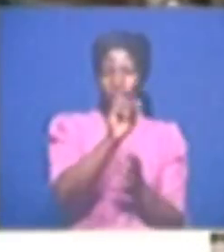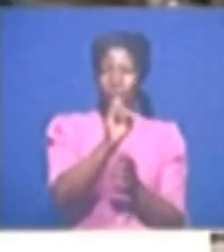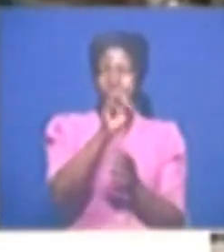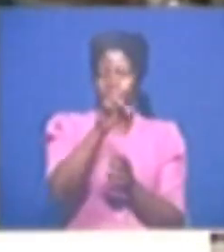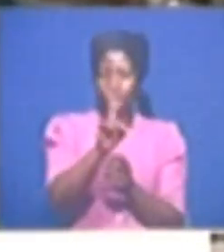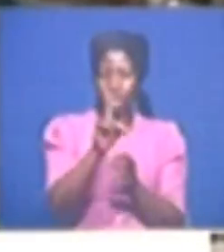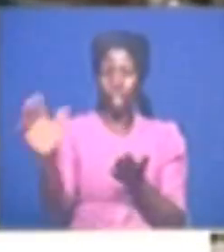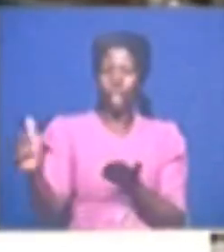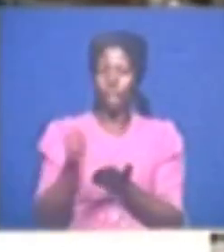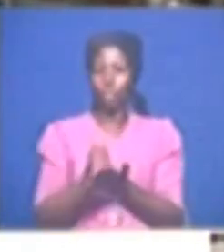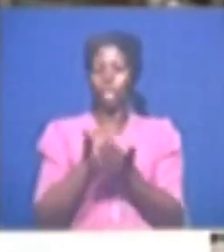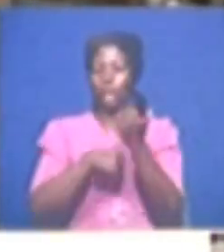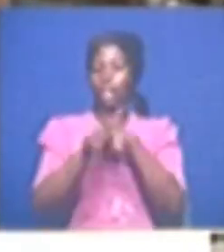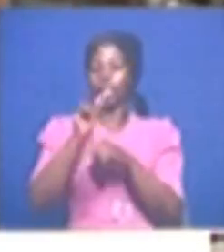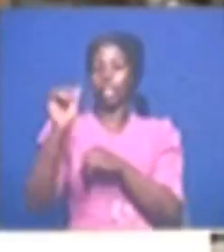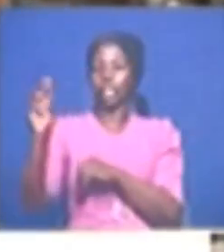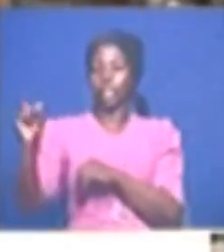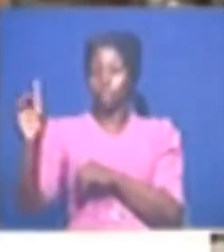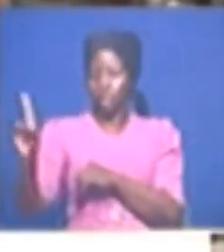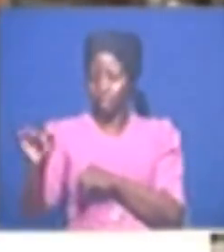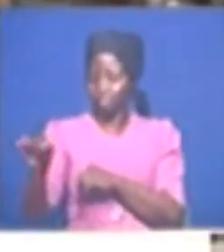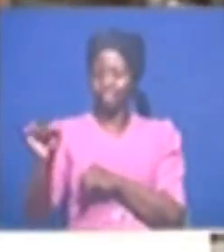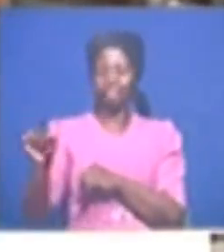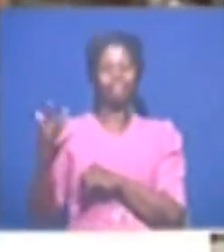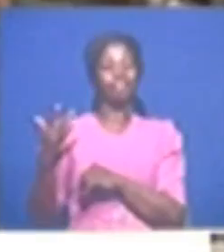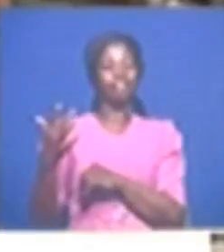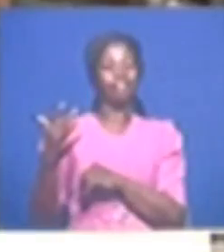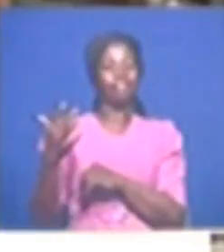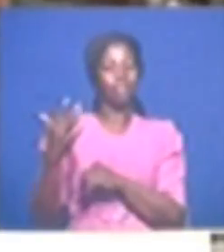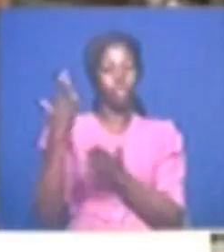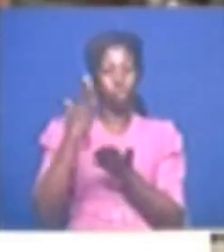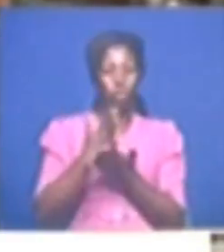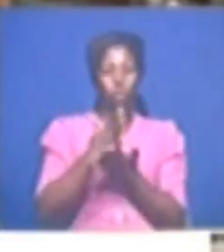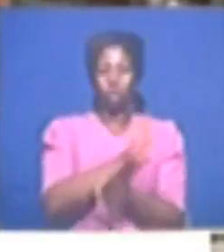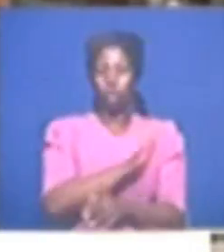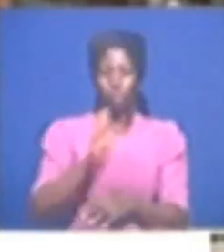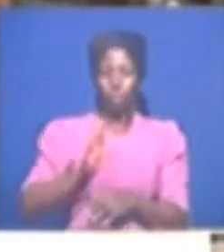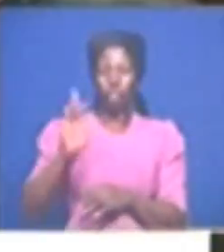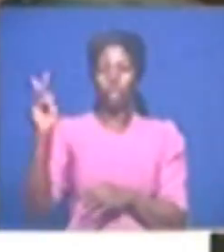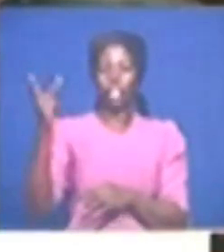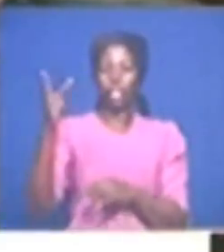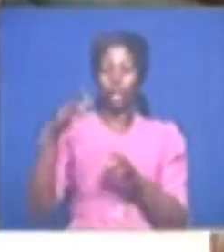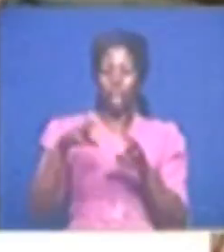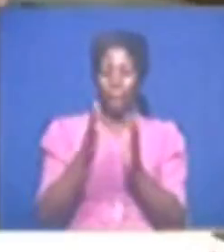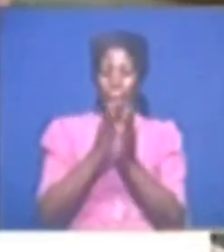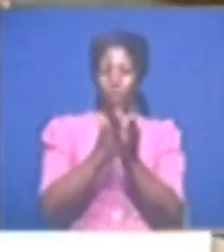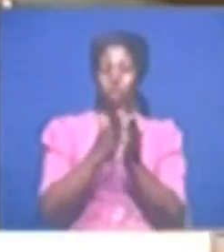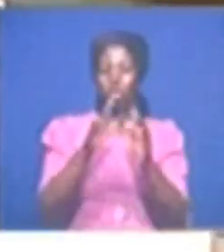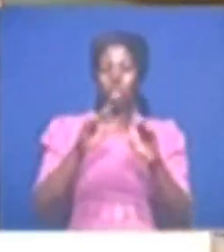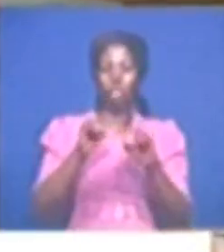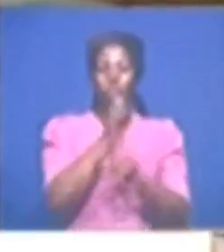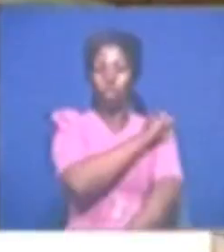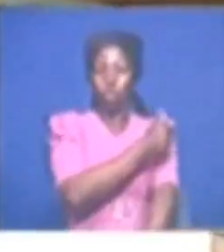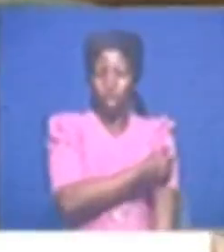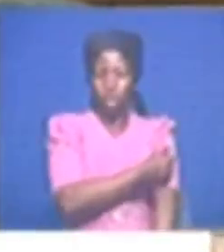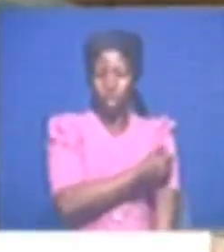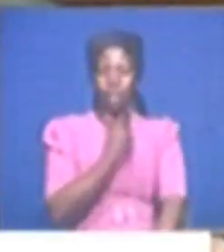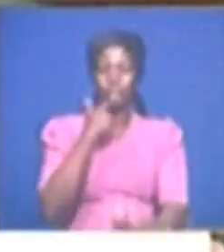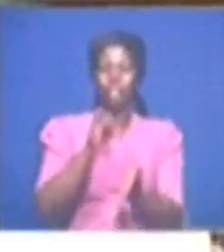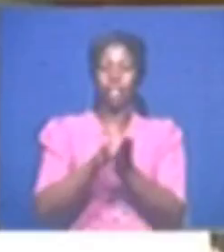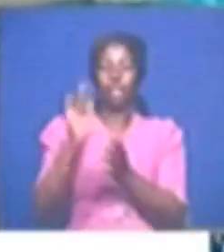MD is not the bona fide board of the Kenya Ports Authority. Omtata argues that the decision by the